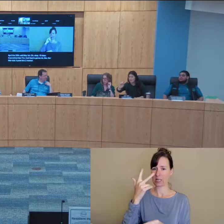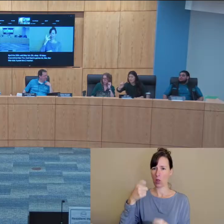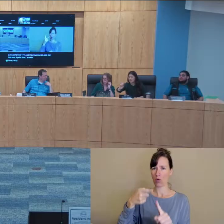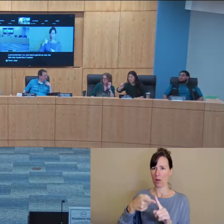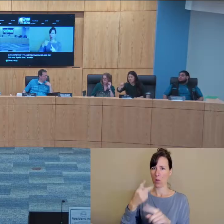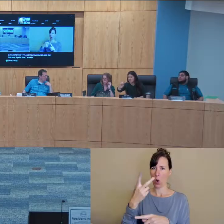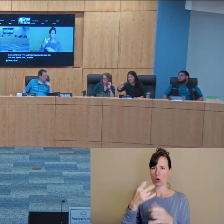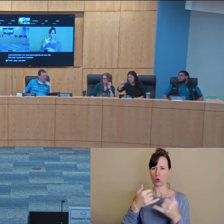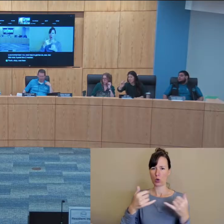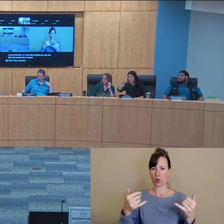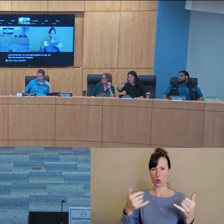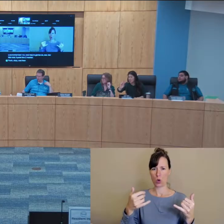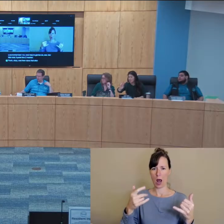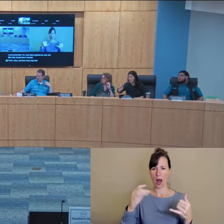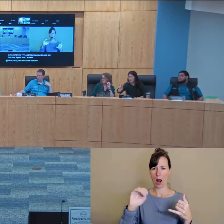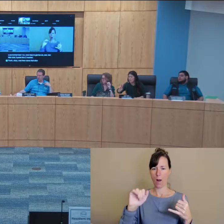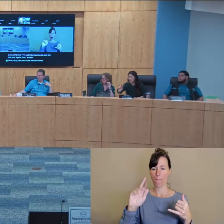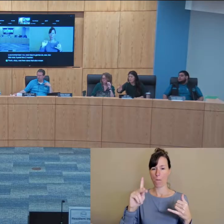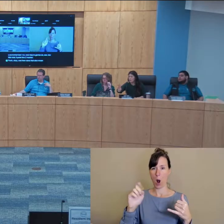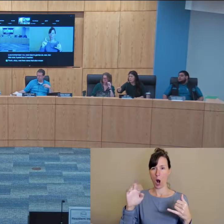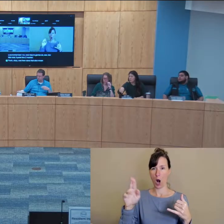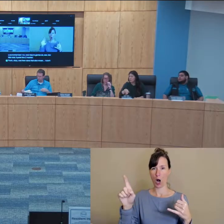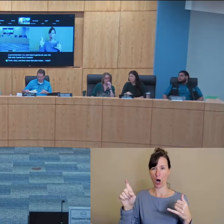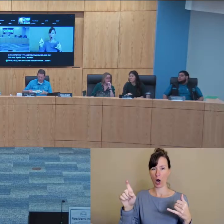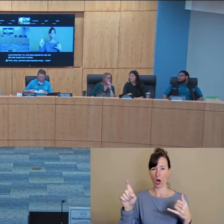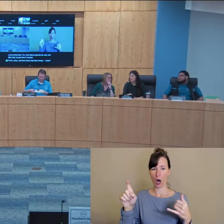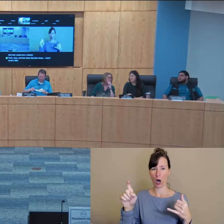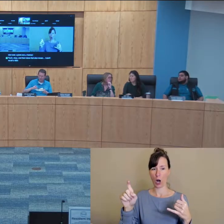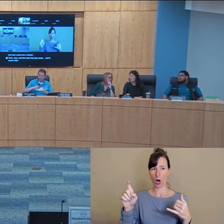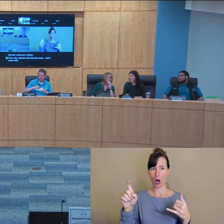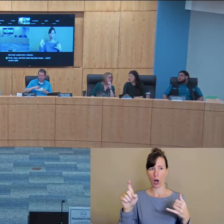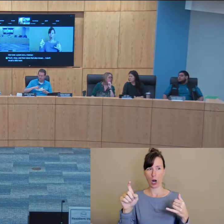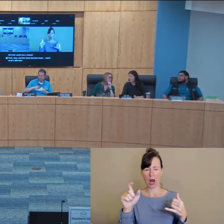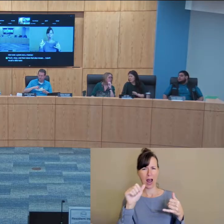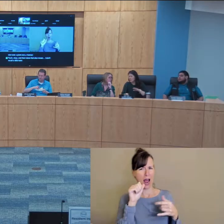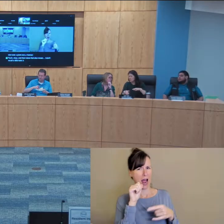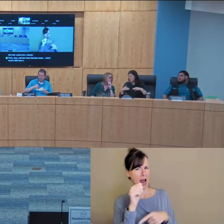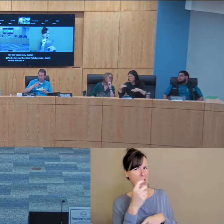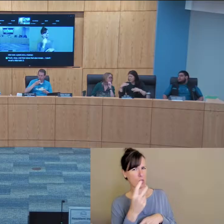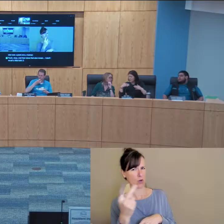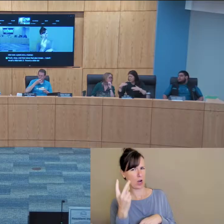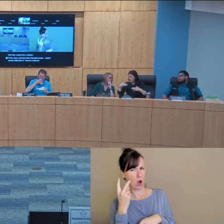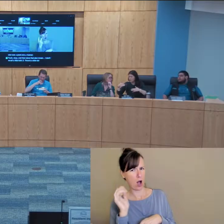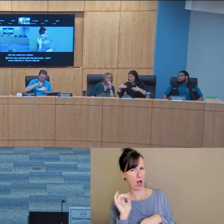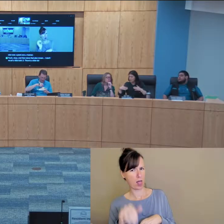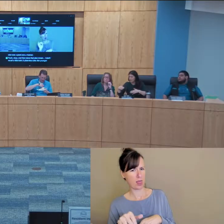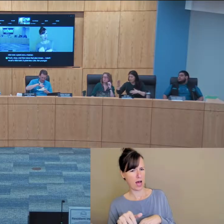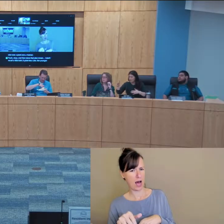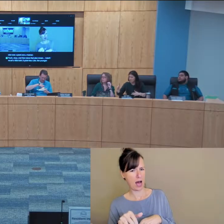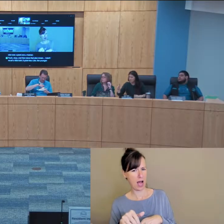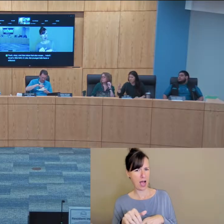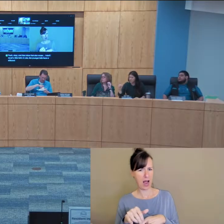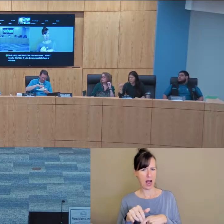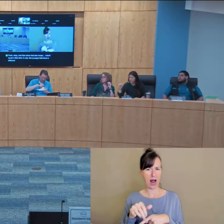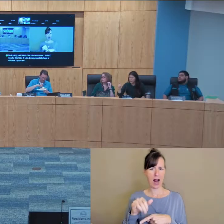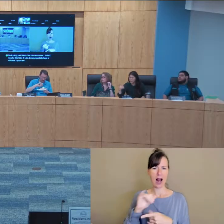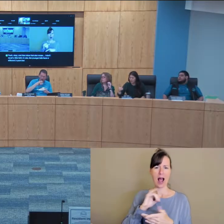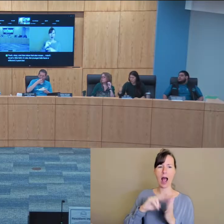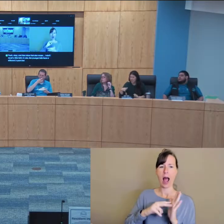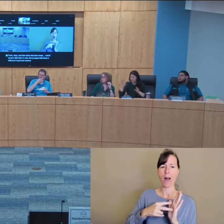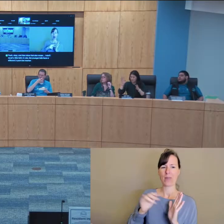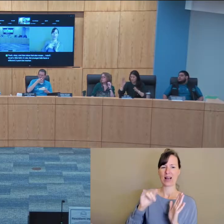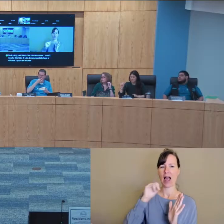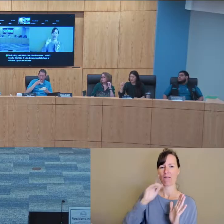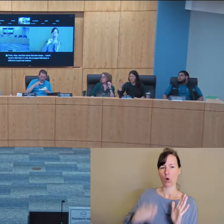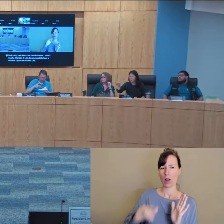then does that also mean I don't that recall a little kid's 3-point line. there's a little kids, like the younger kids have a different 3-point line marker?